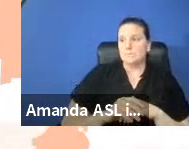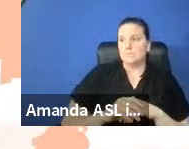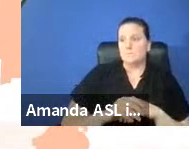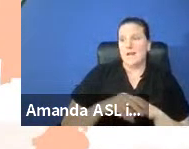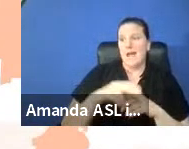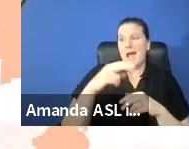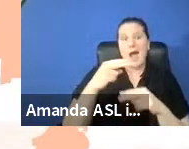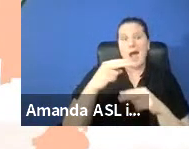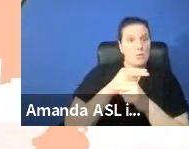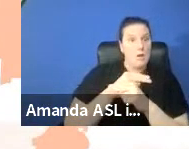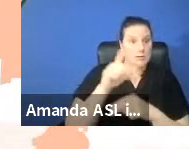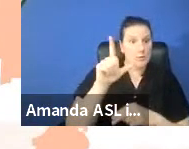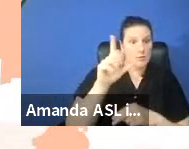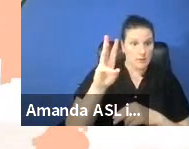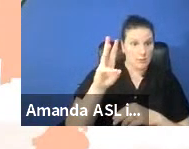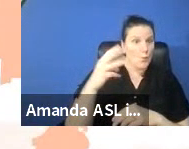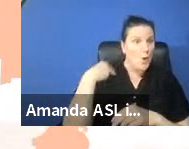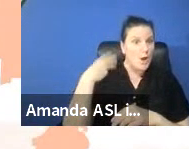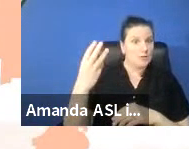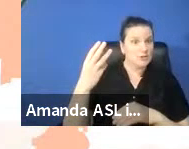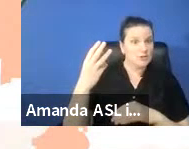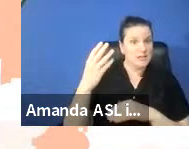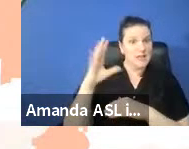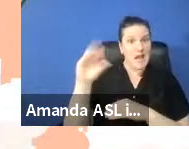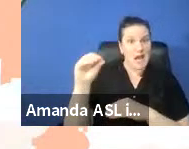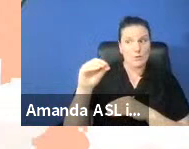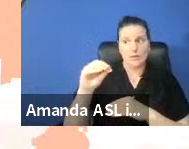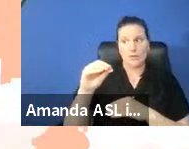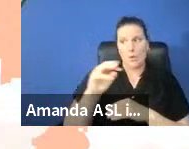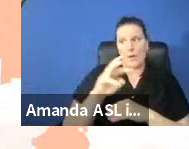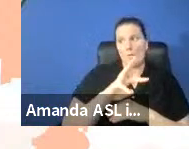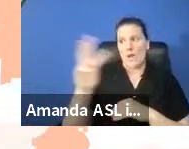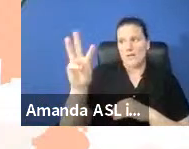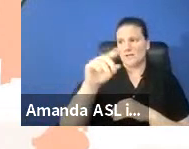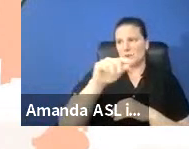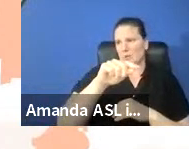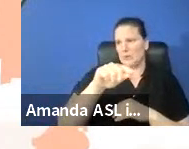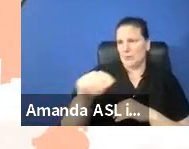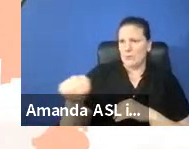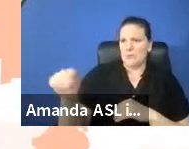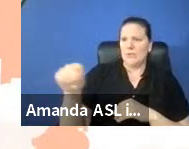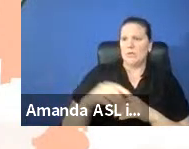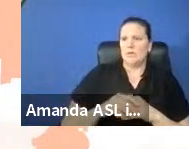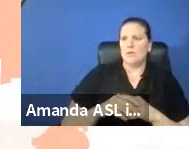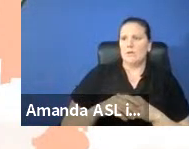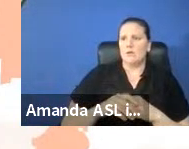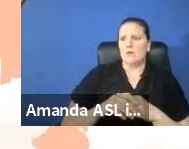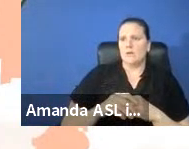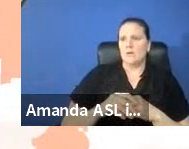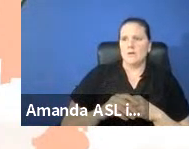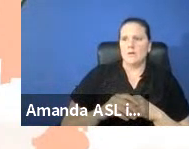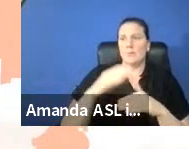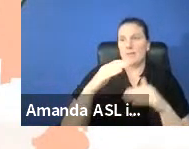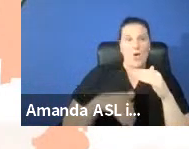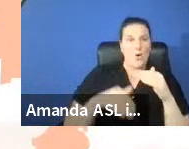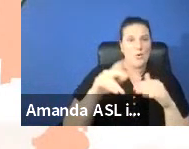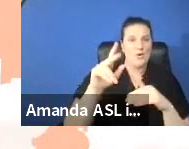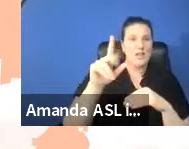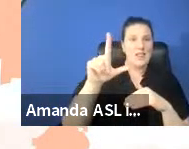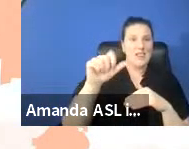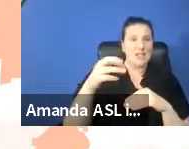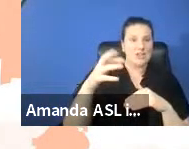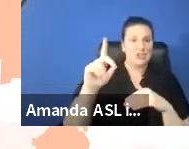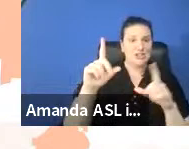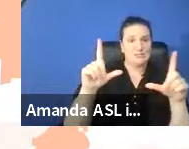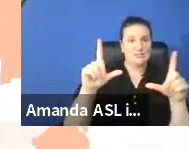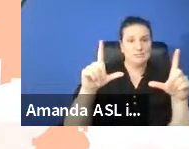Highway 26 out in Washington County going west, right below where the Legend is. A lot of jobs